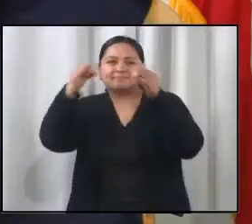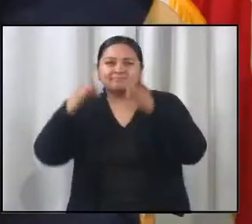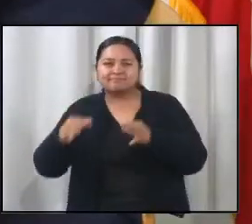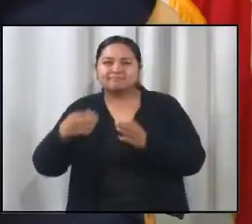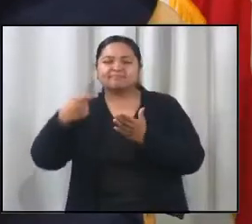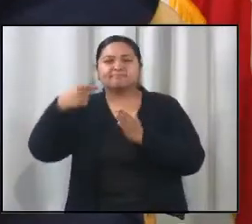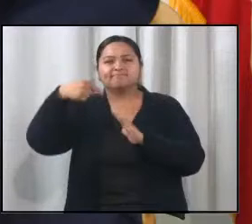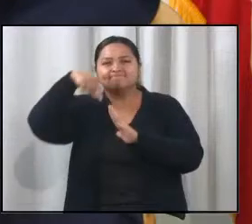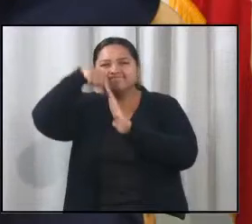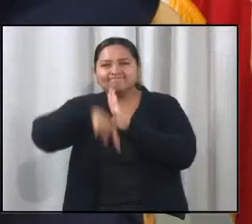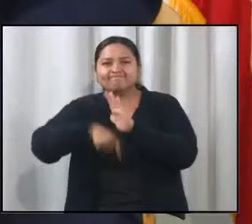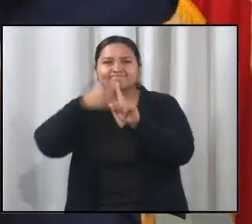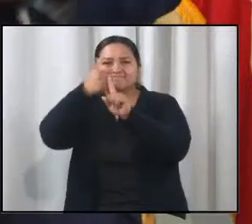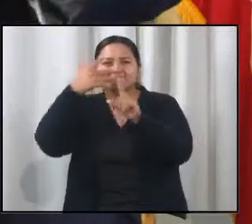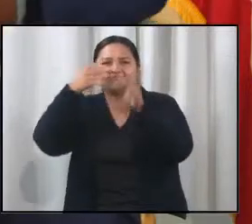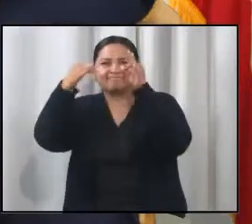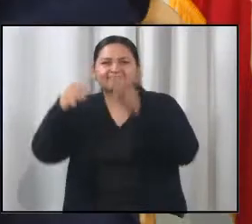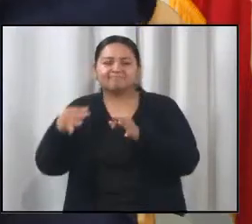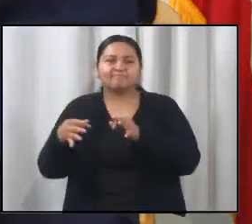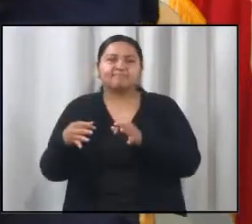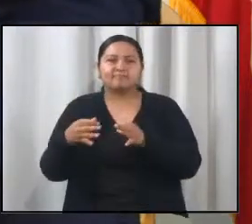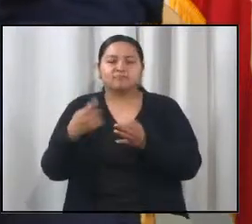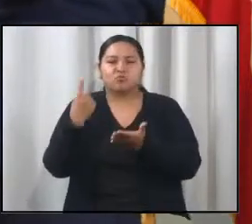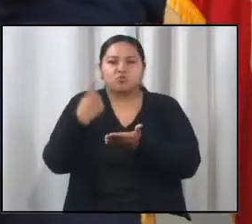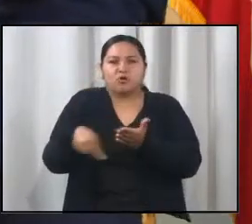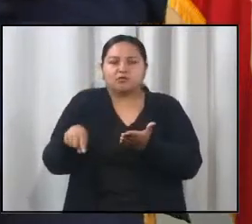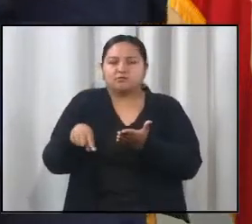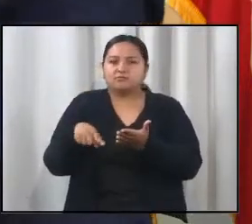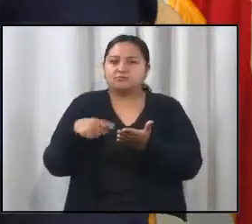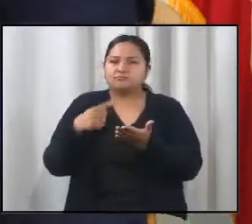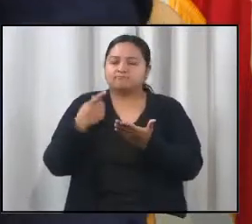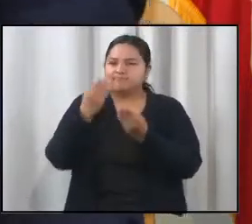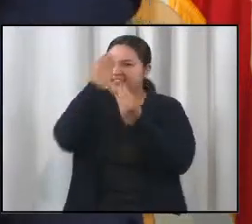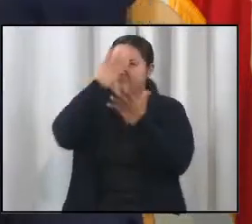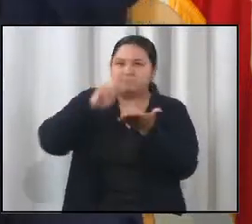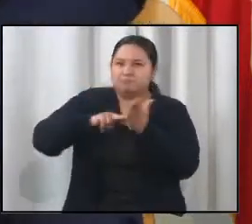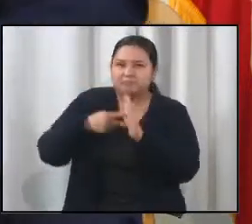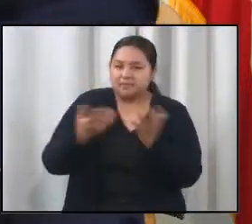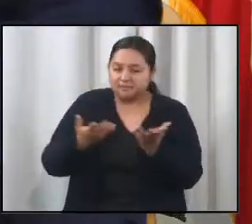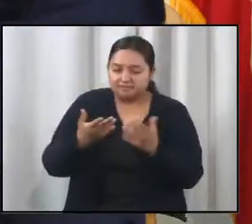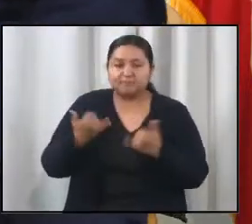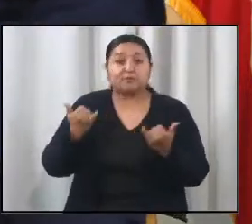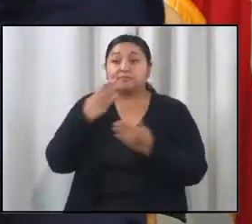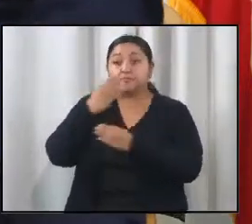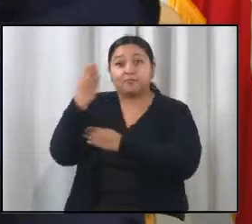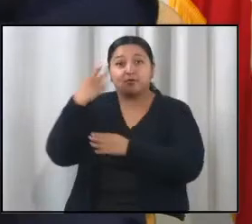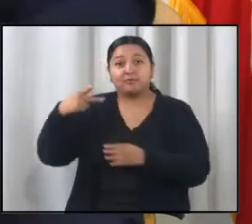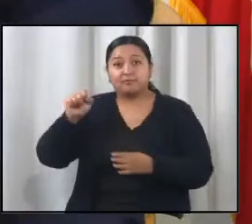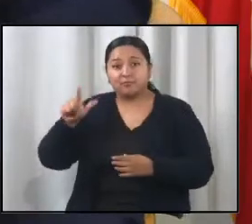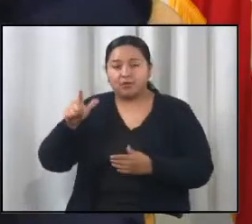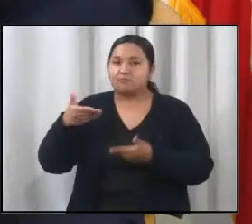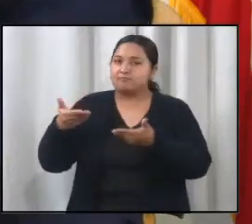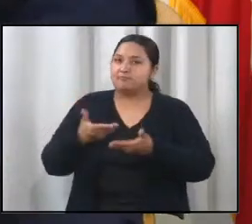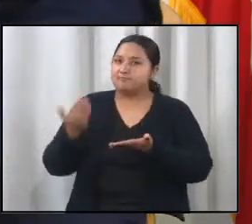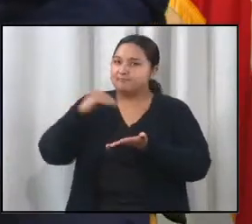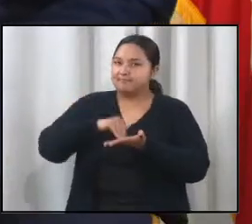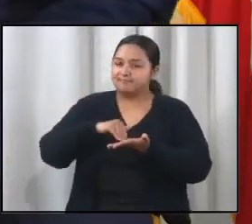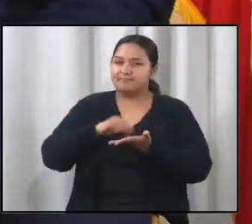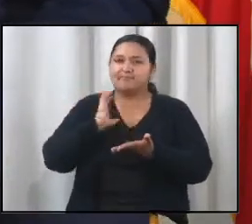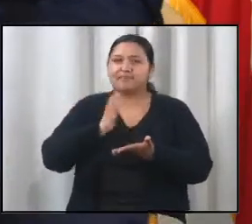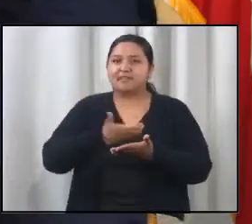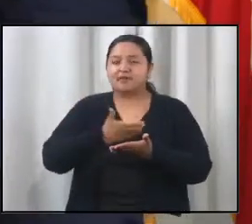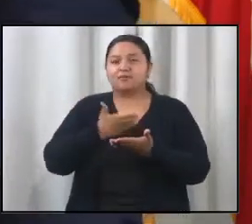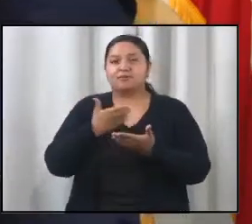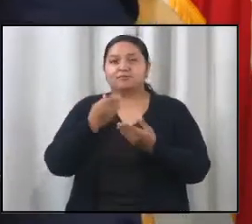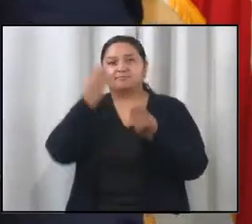tells as a part of our 2023 homeless count. So good morning, Paul. Welcome back to our live stream.